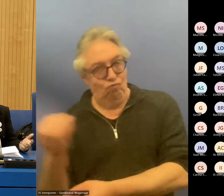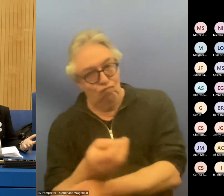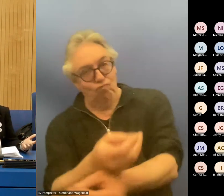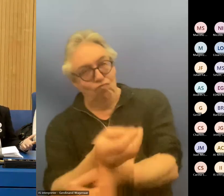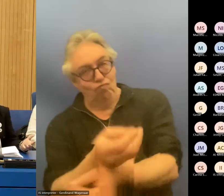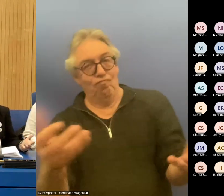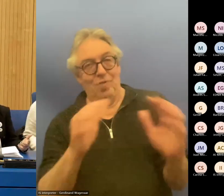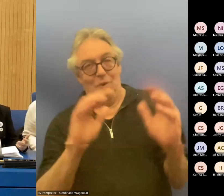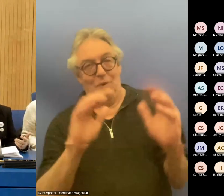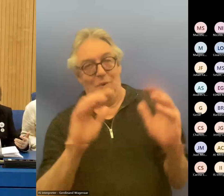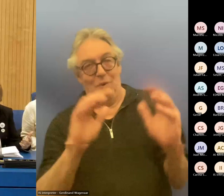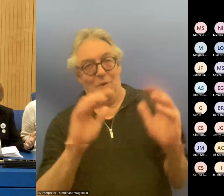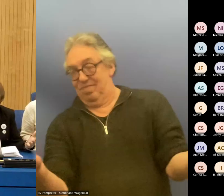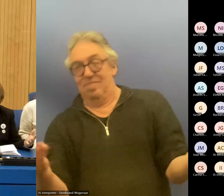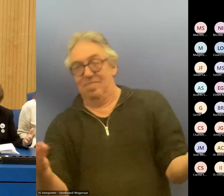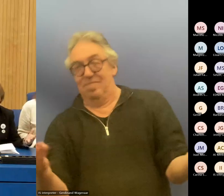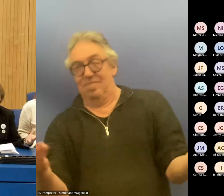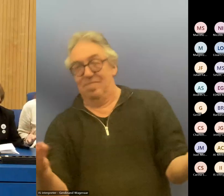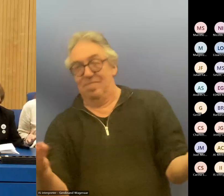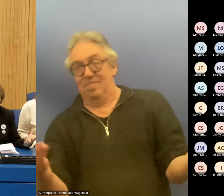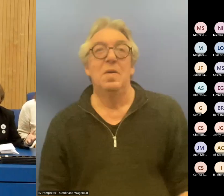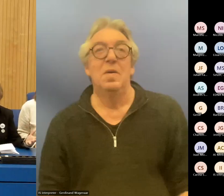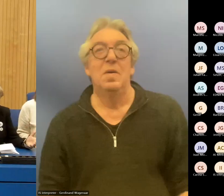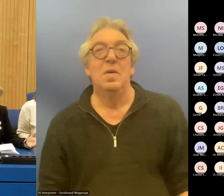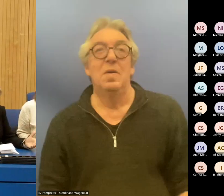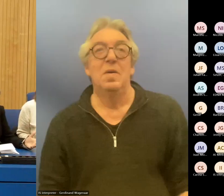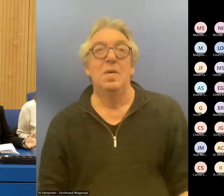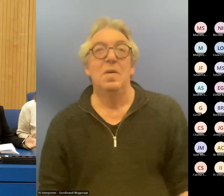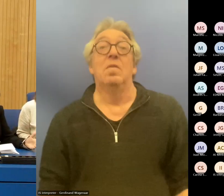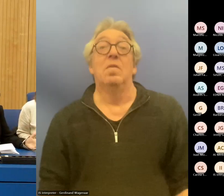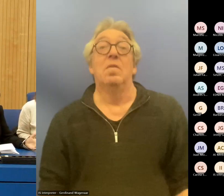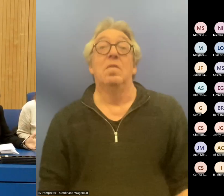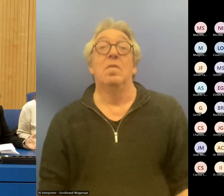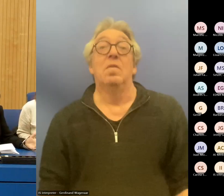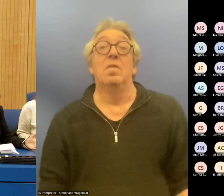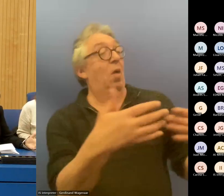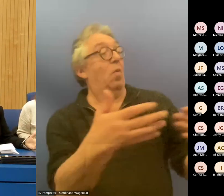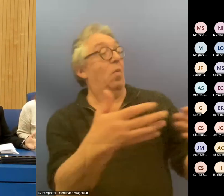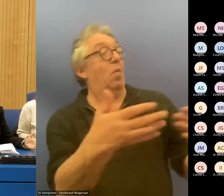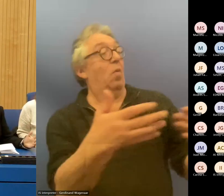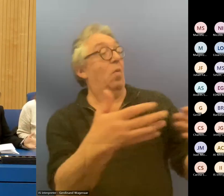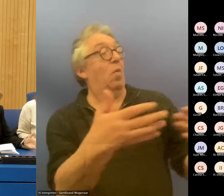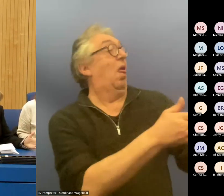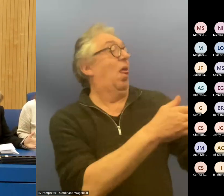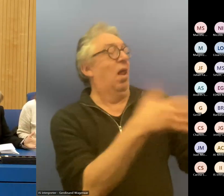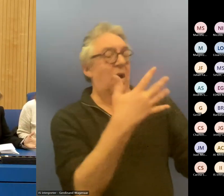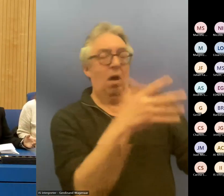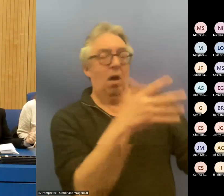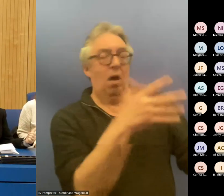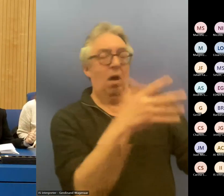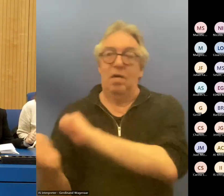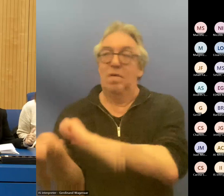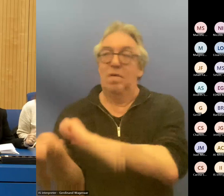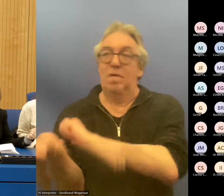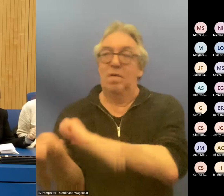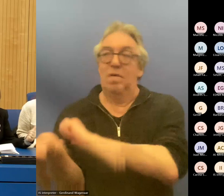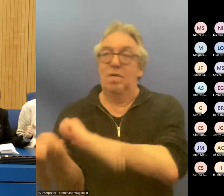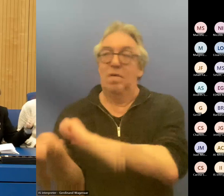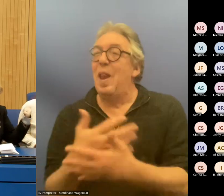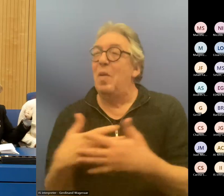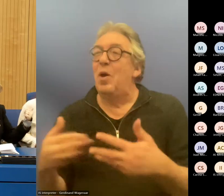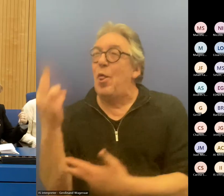And you know, wow. From no access to language, moving to three languages. Amazing. Give her a